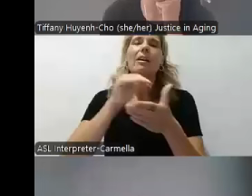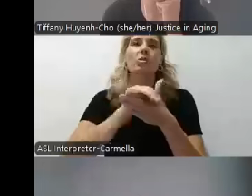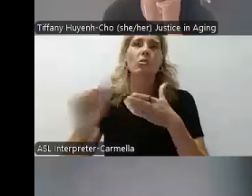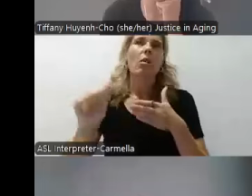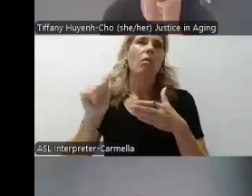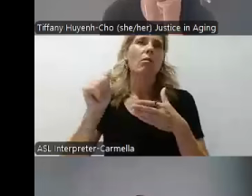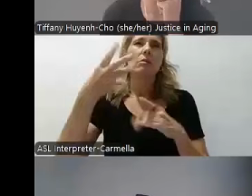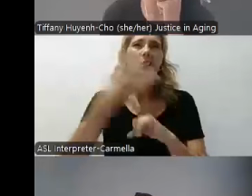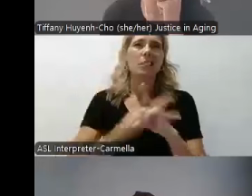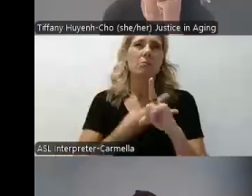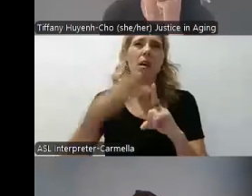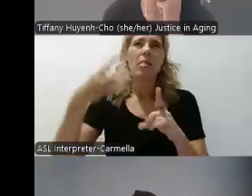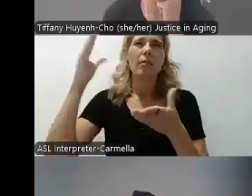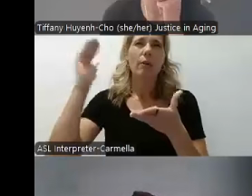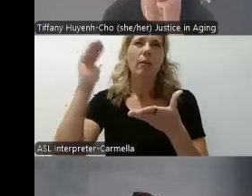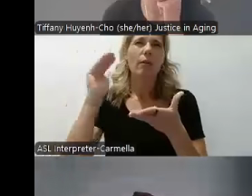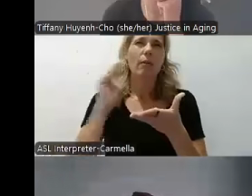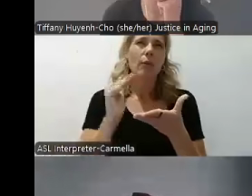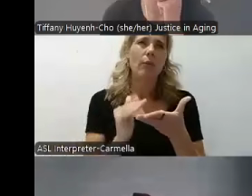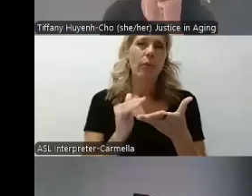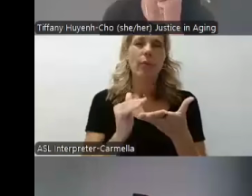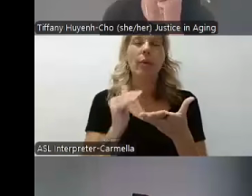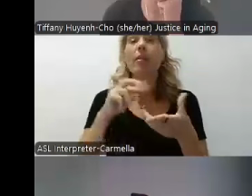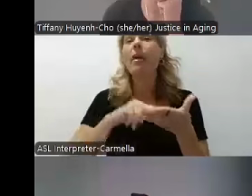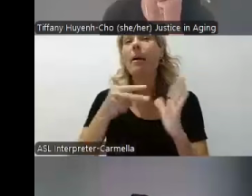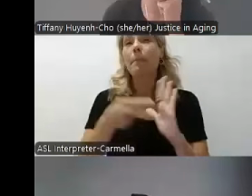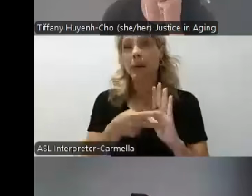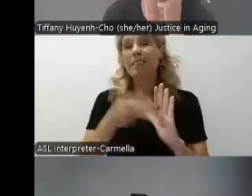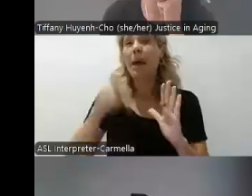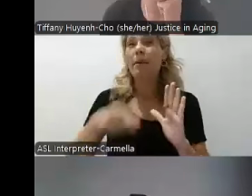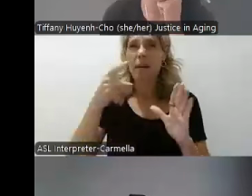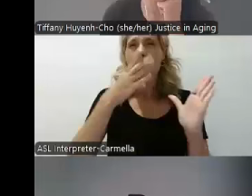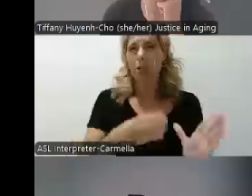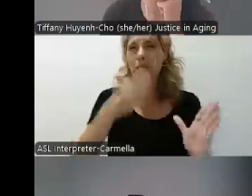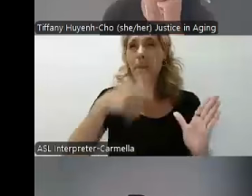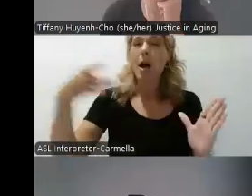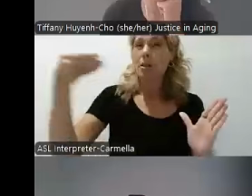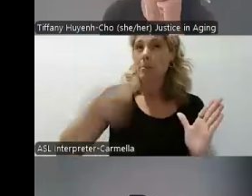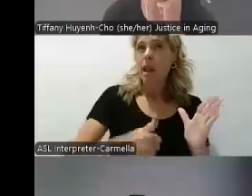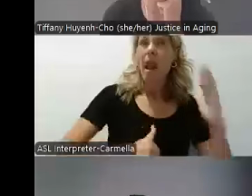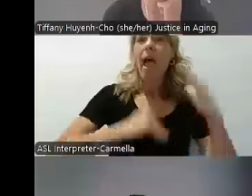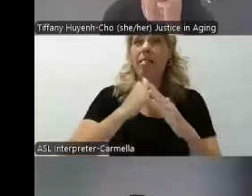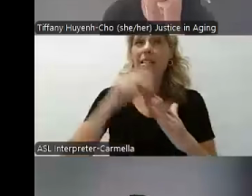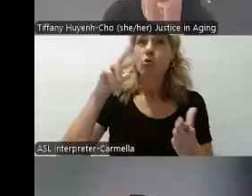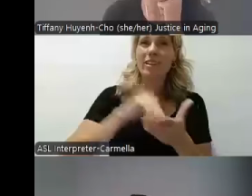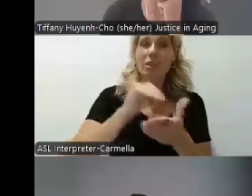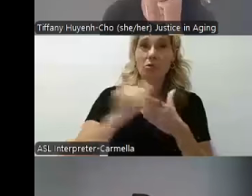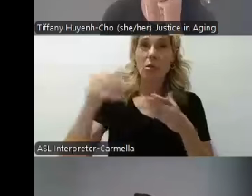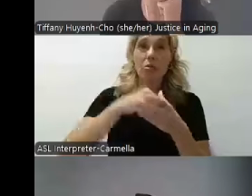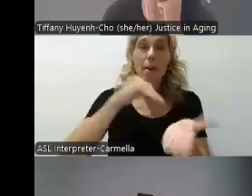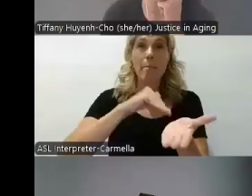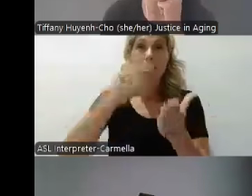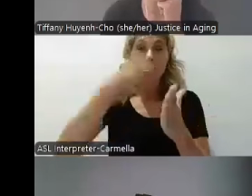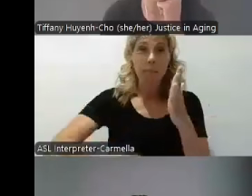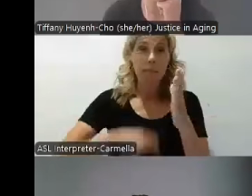6-month spend down obligation. So this means that the individual must spend at least $3,000 in medical expenses, and